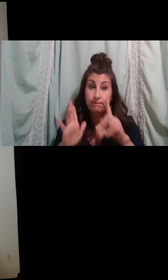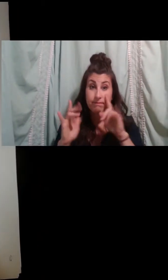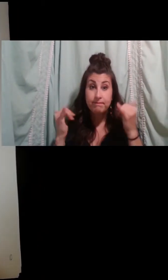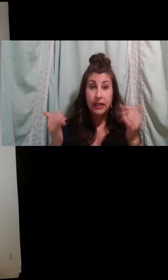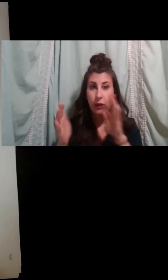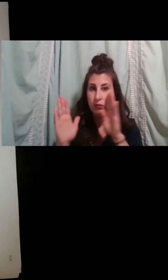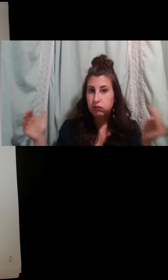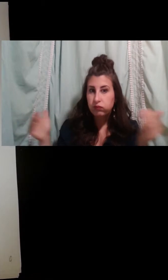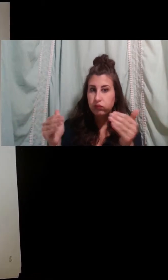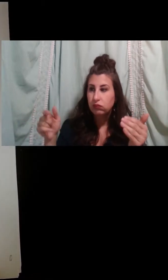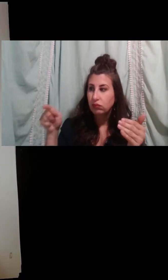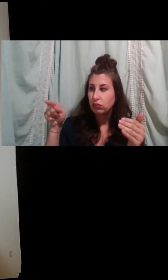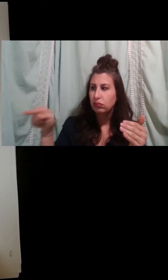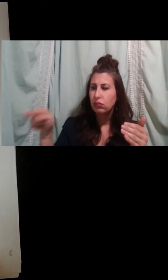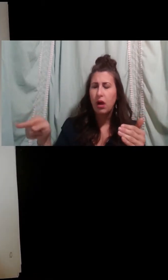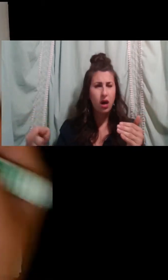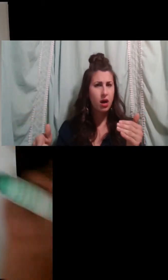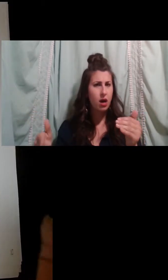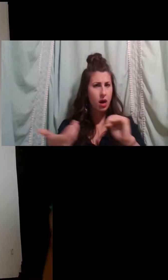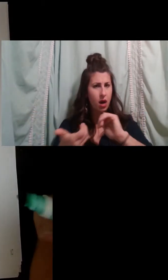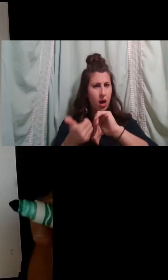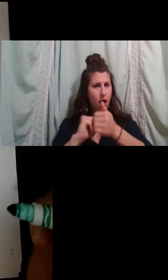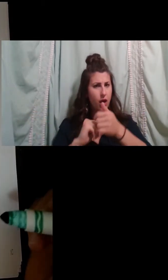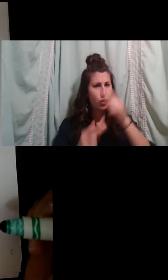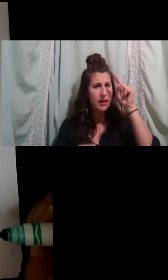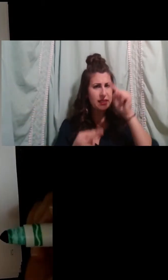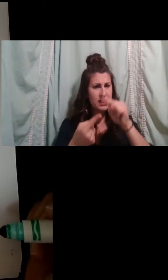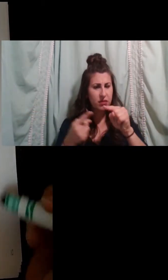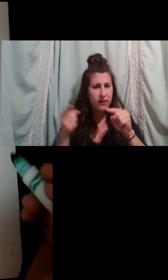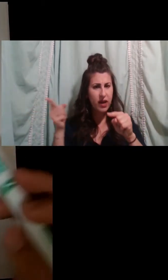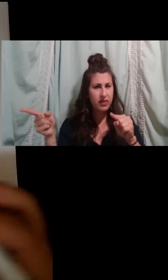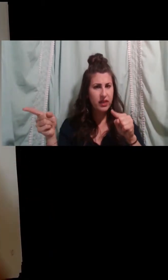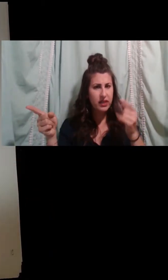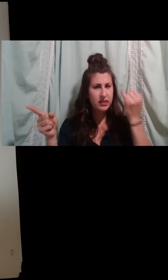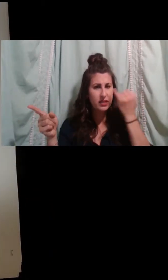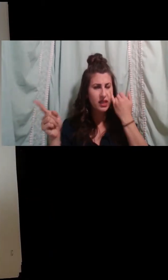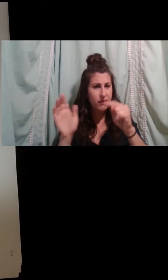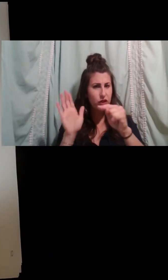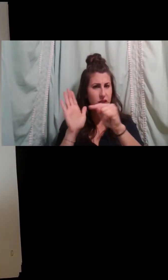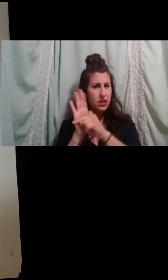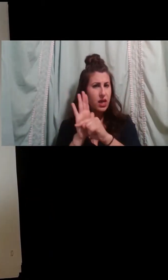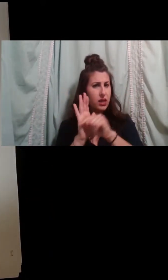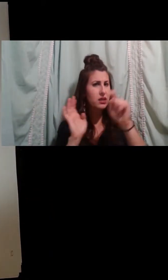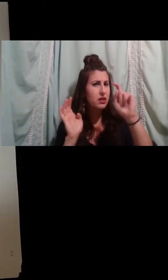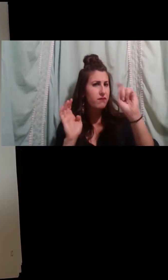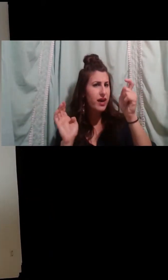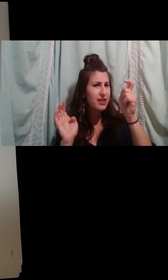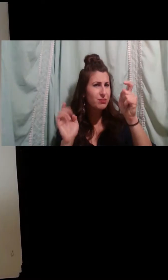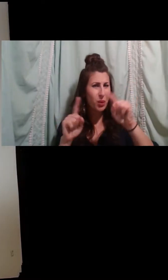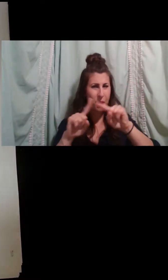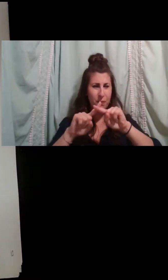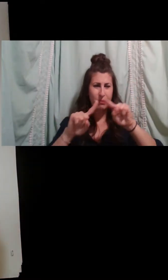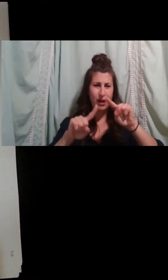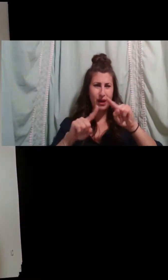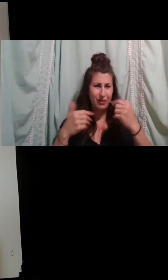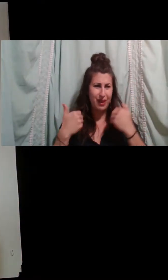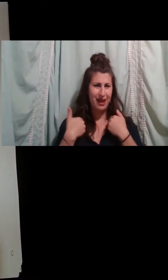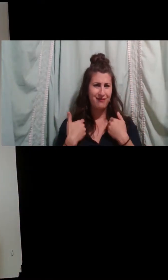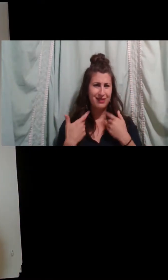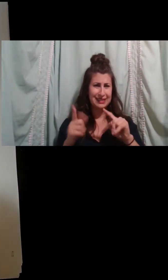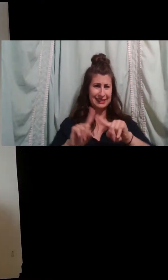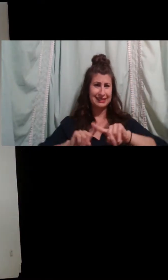Now we're moving on to this one. How do I simplify this when there's negative exponents and there's